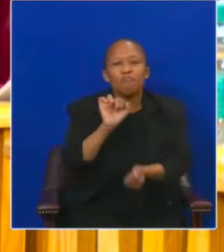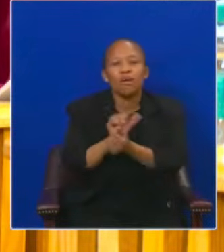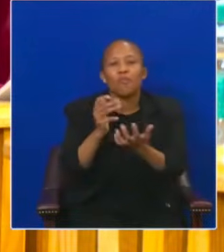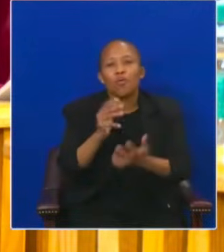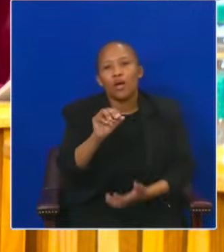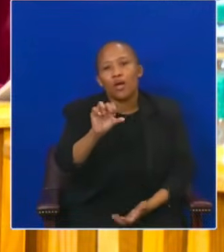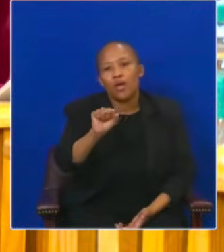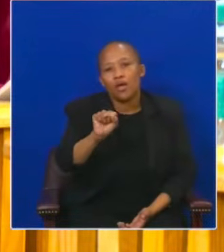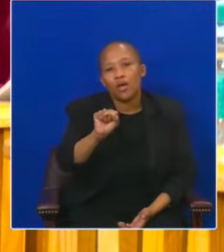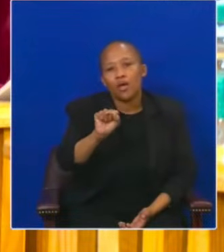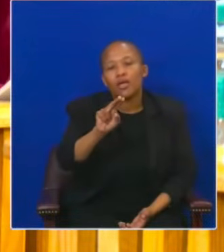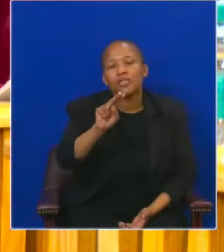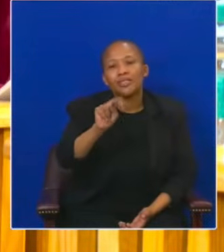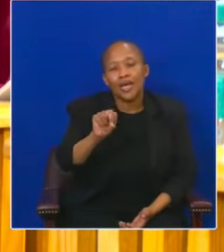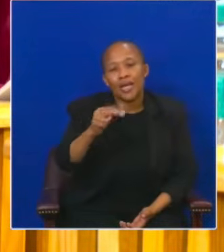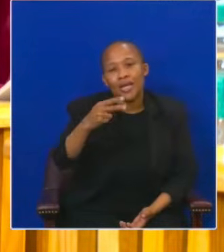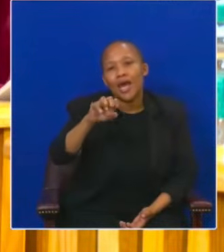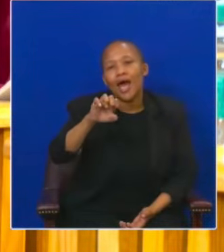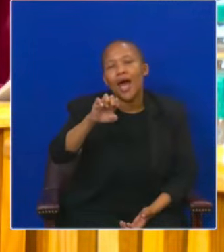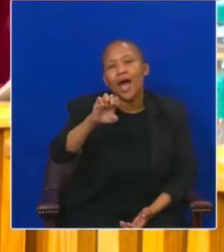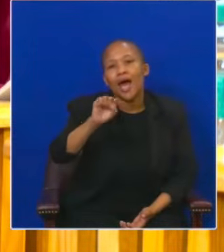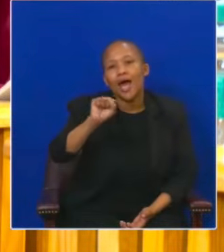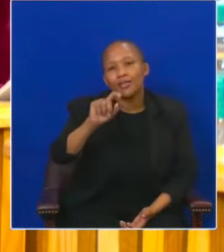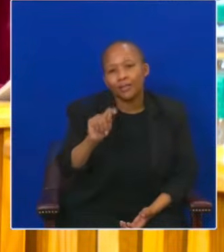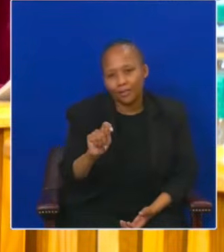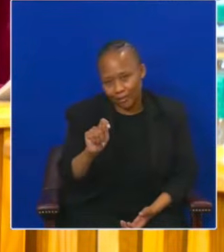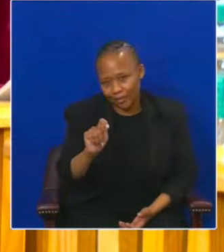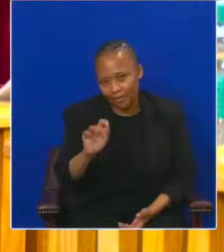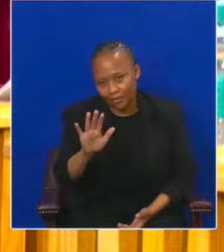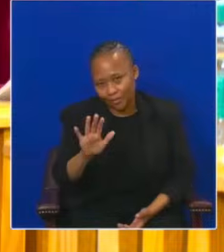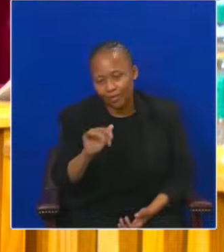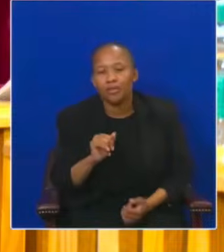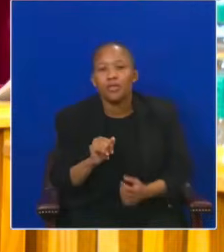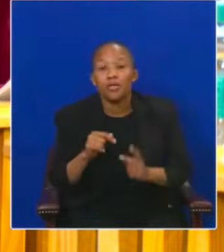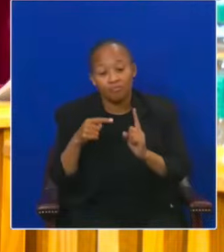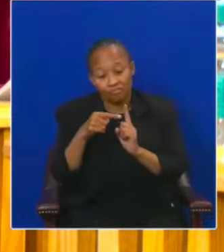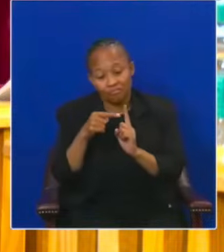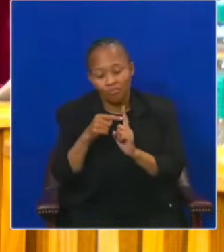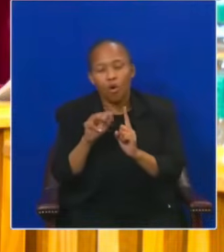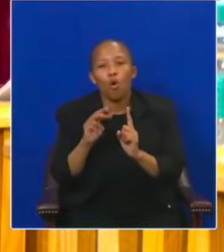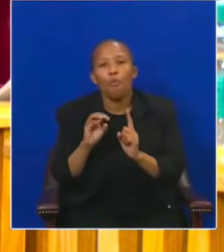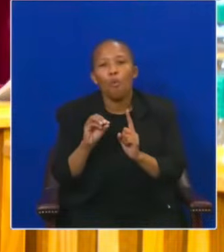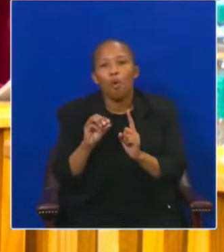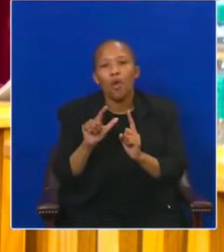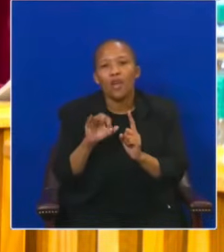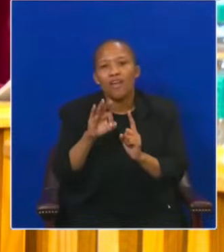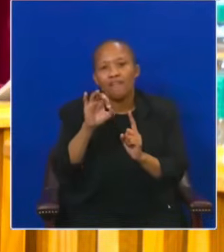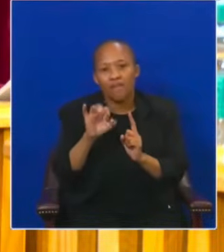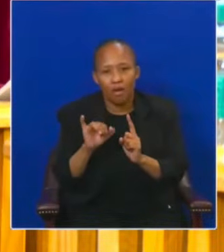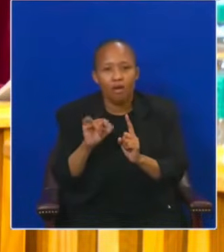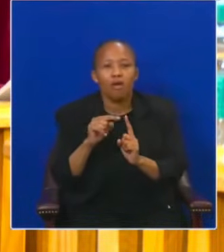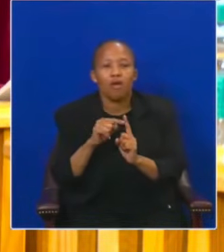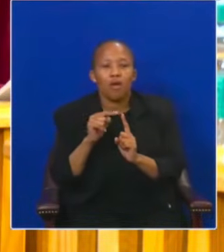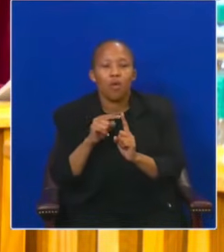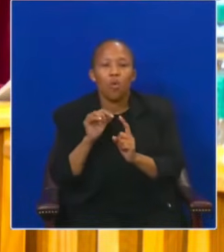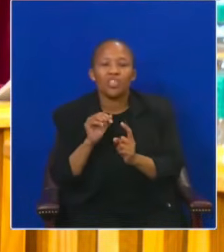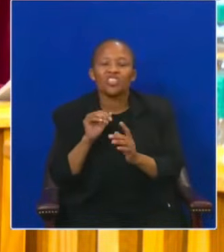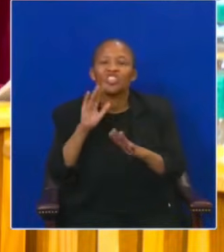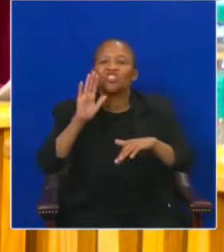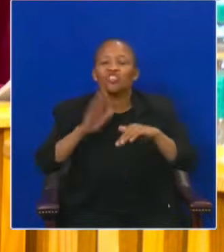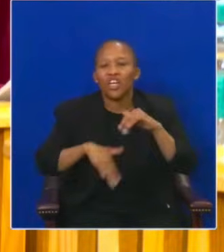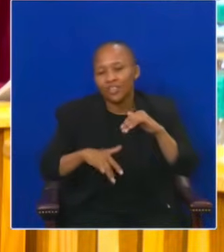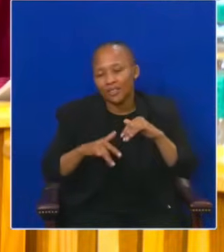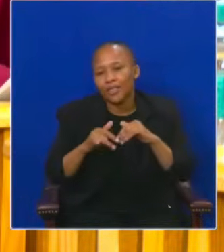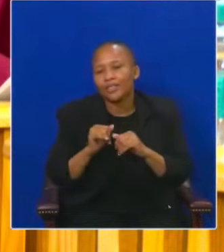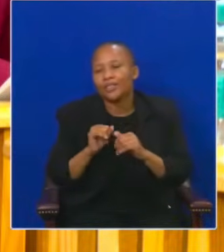He was then subsequently charged as accused number 4 as per Vereeniging